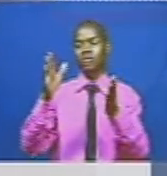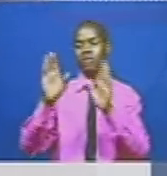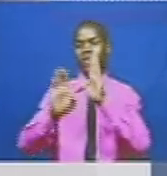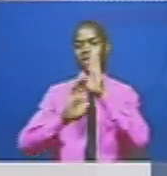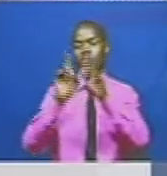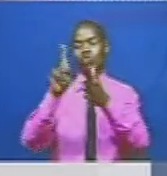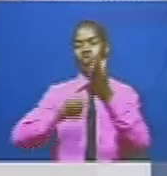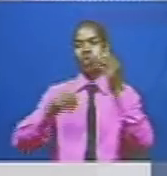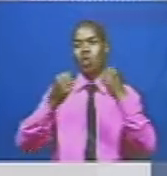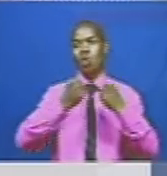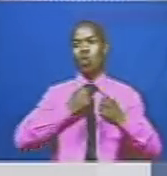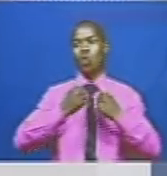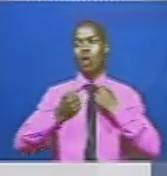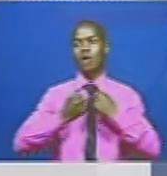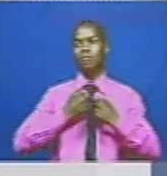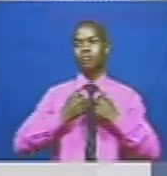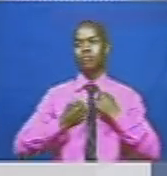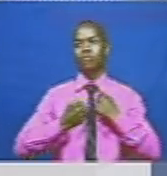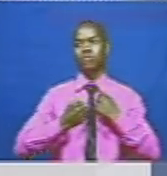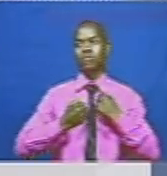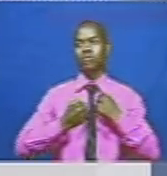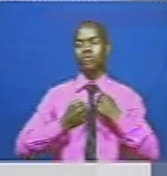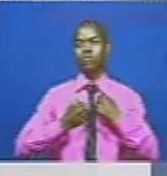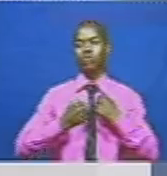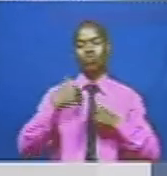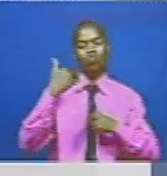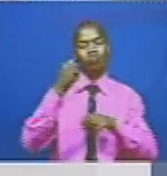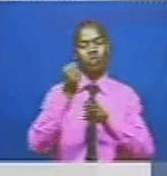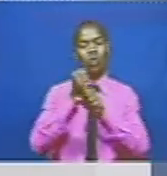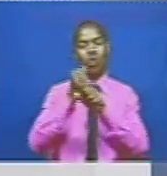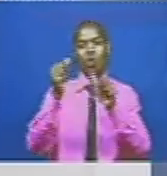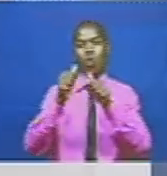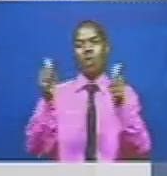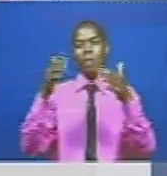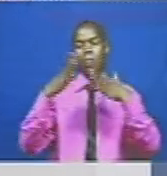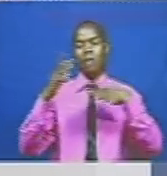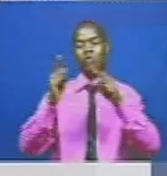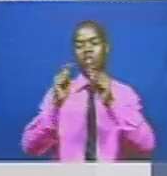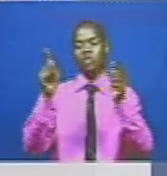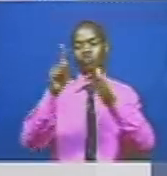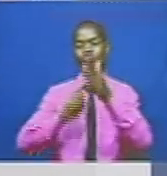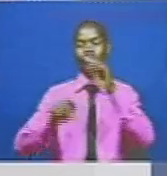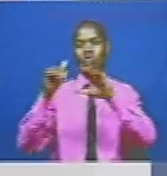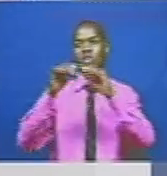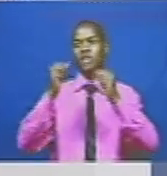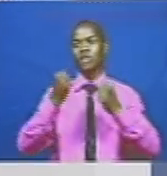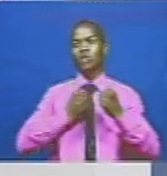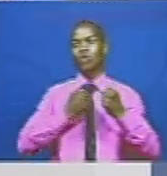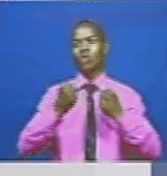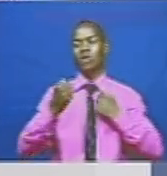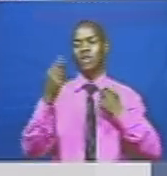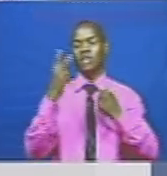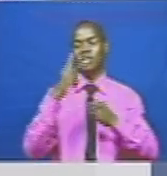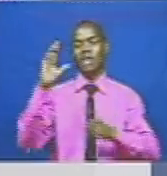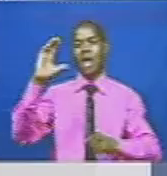doing. They're branding almost everywhere. And what are we left with? People now want to try what is in Rwanda. People want to go to just see maybe the hills and